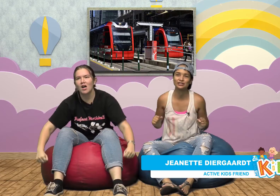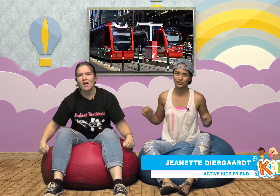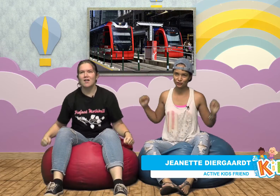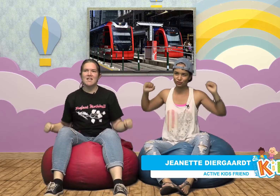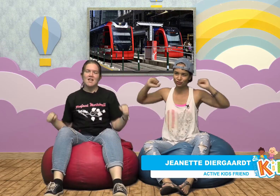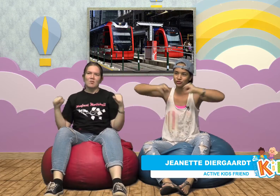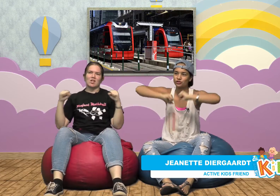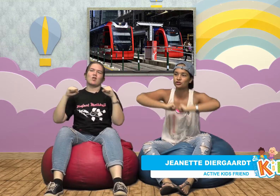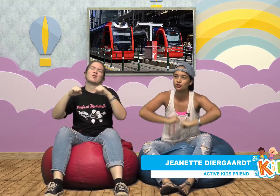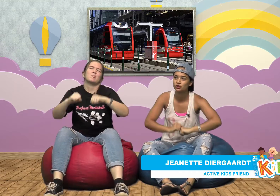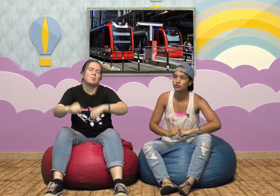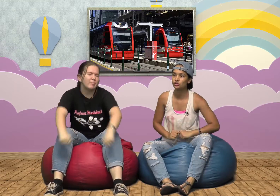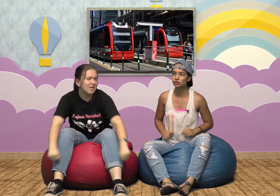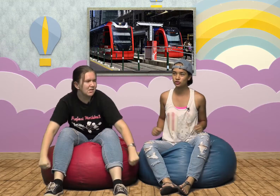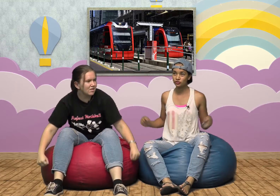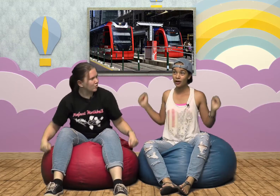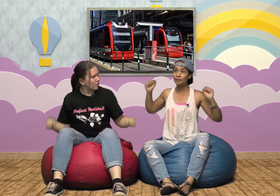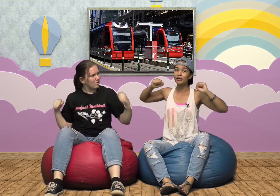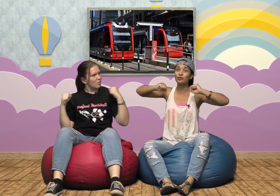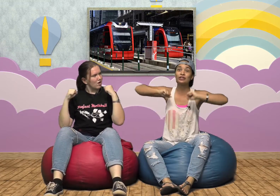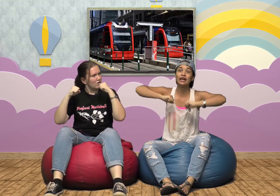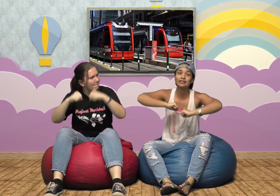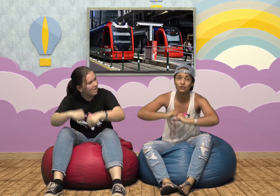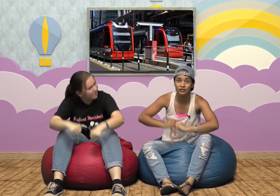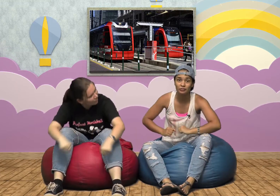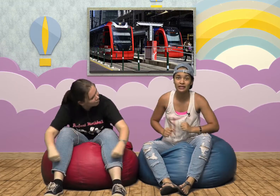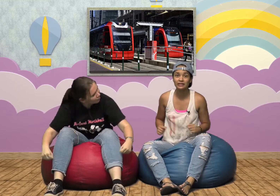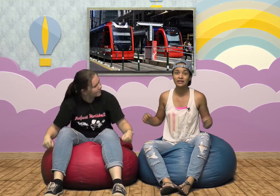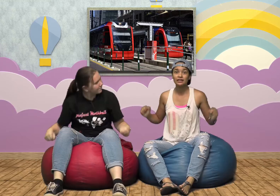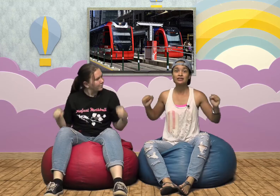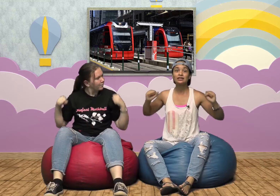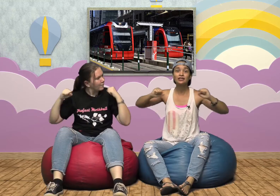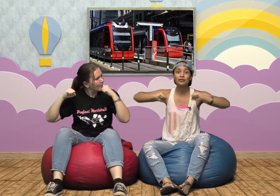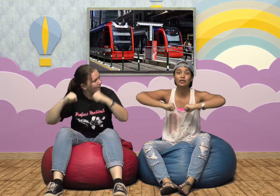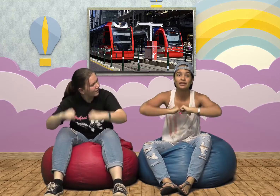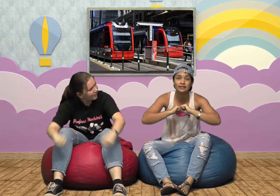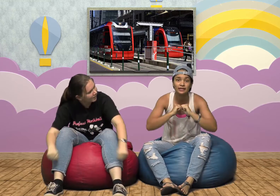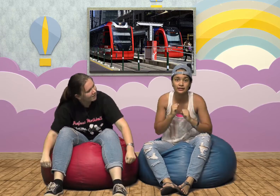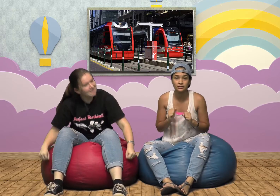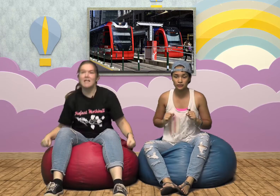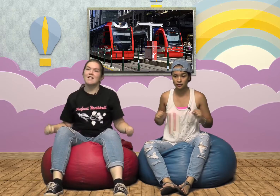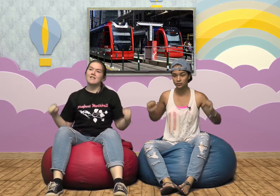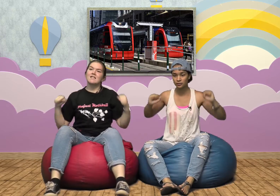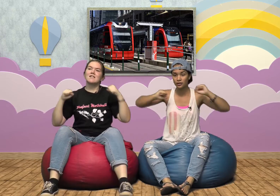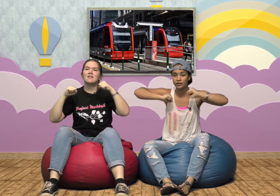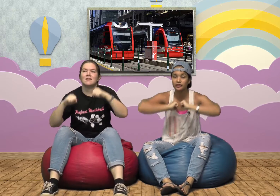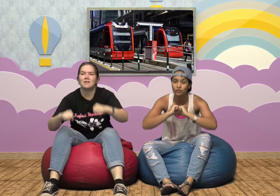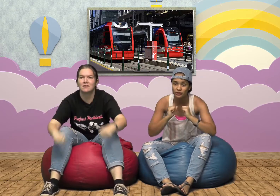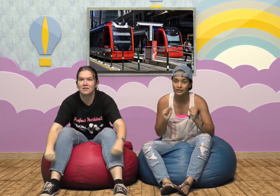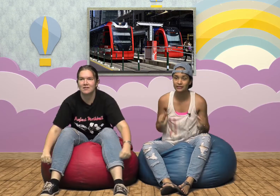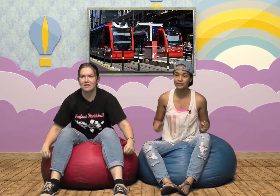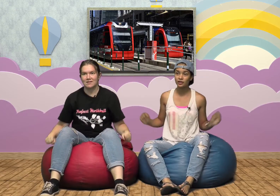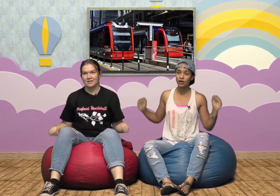be hot. We're gonna go to the beach. And we're gonna But put when you on guys our go to the bathing beach, costumes. still keep your distance. Yes.